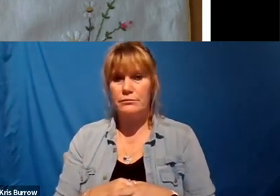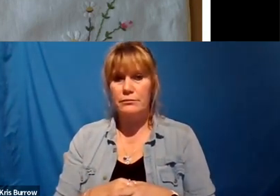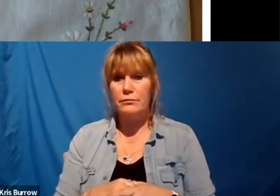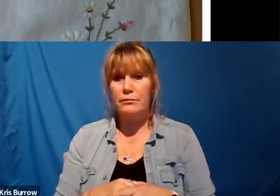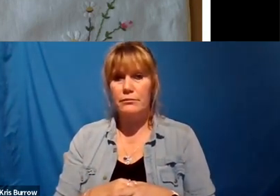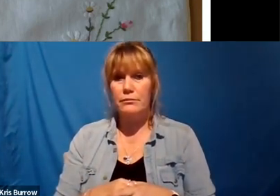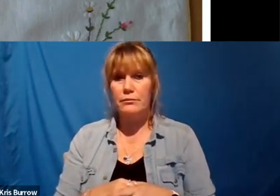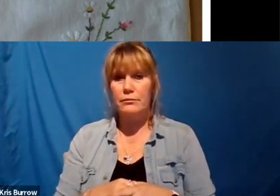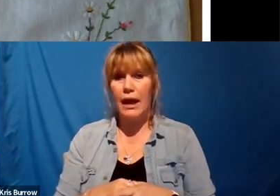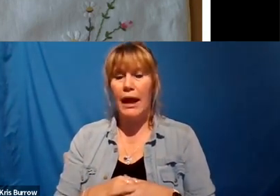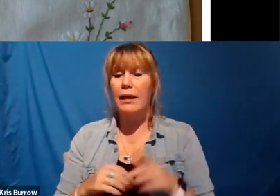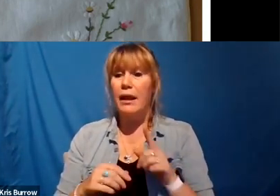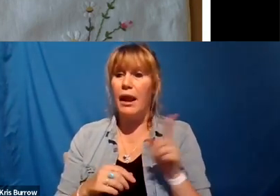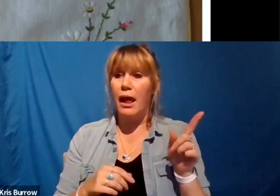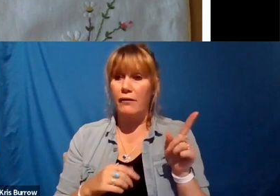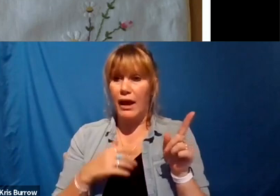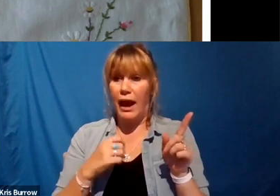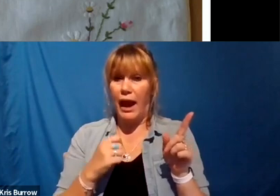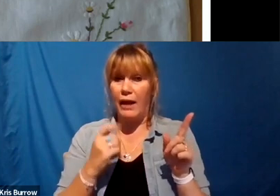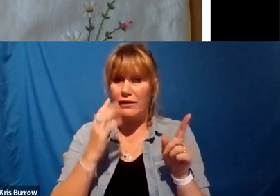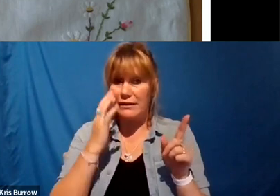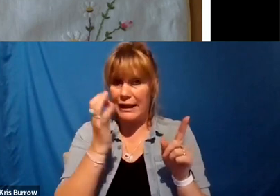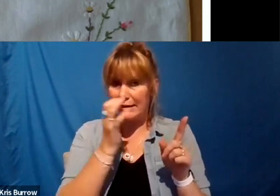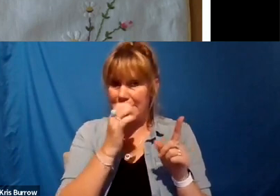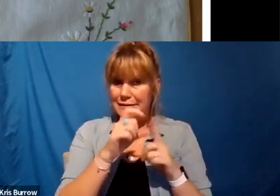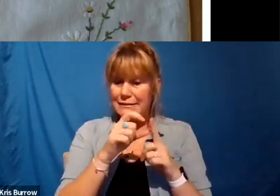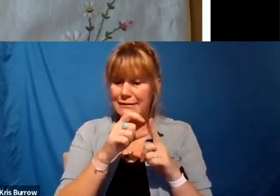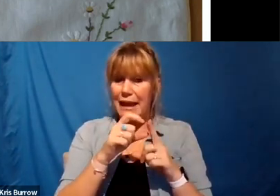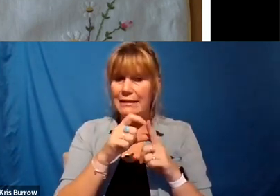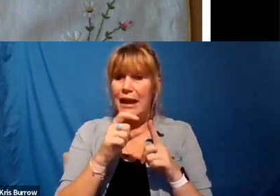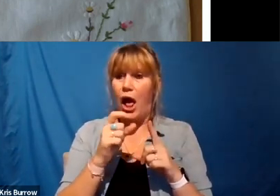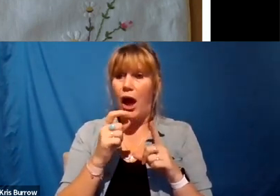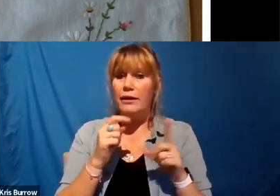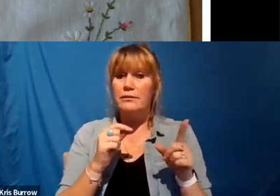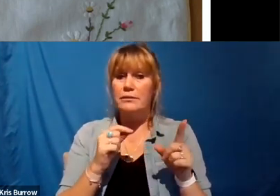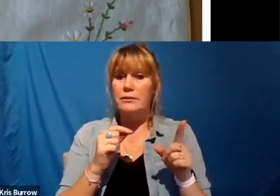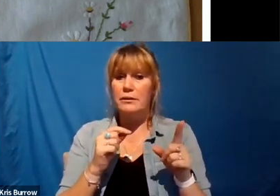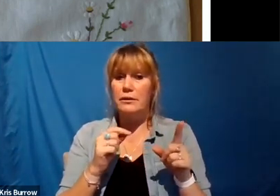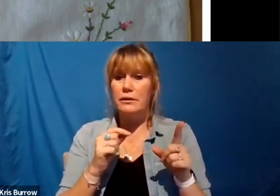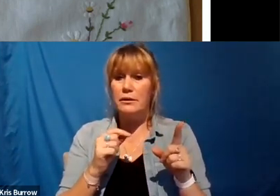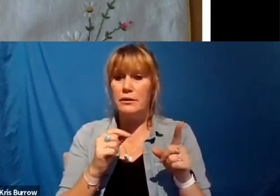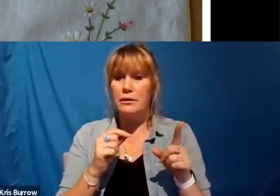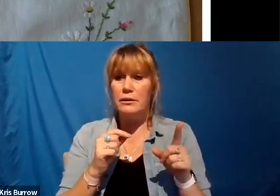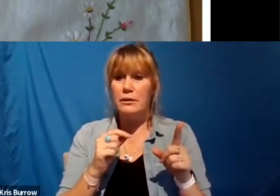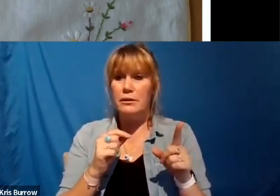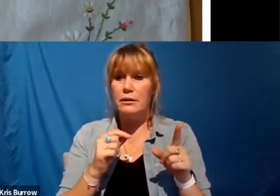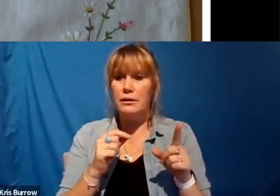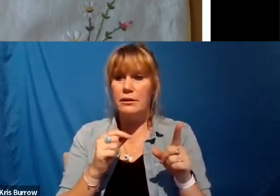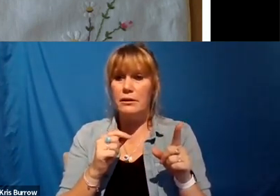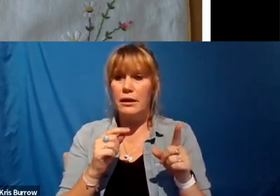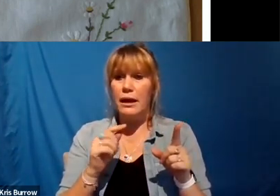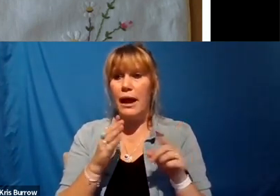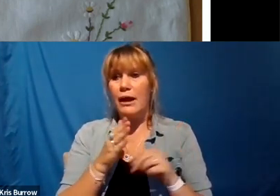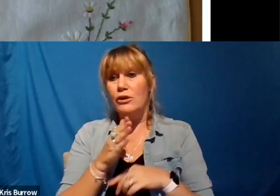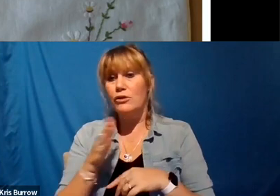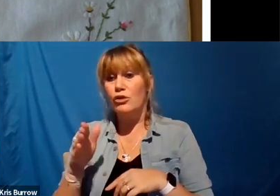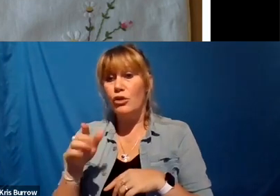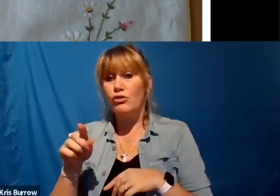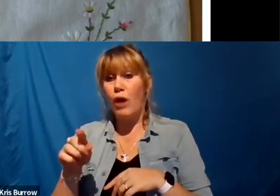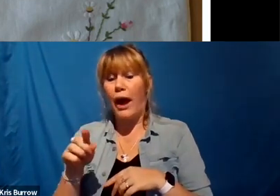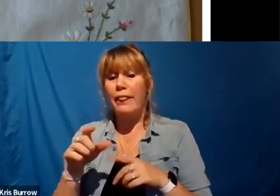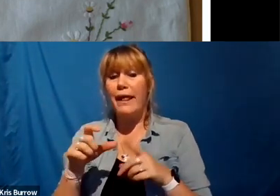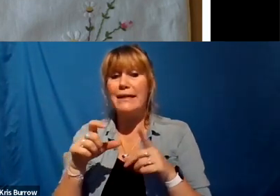a dandelion, and to the right, you might have to move the panel of speakers, there's a dandelion clock, and that's